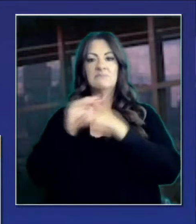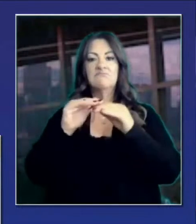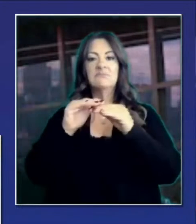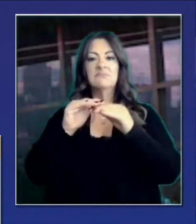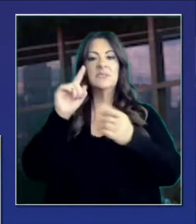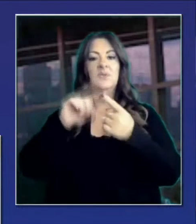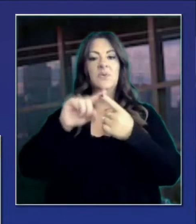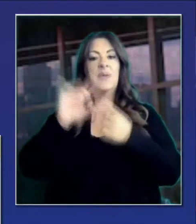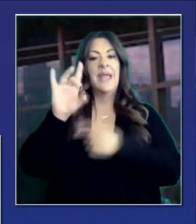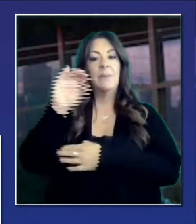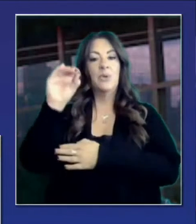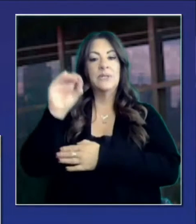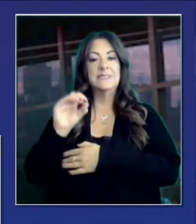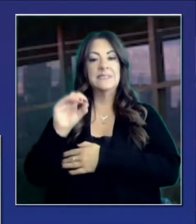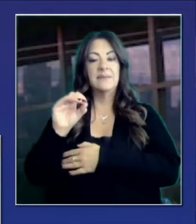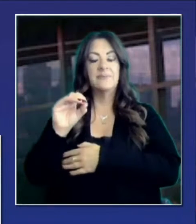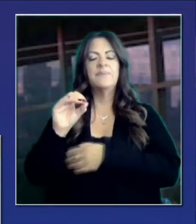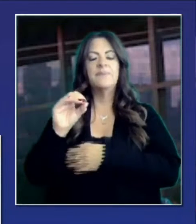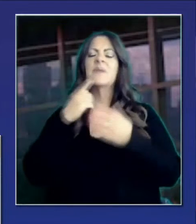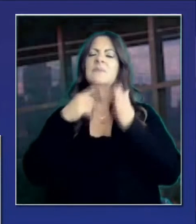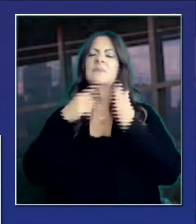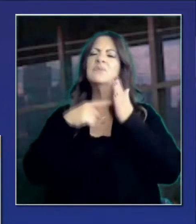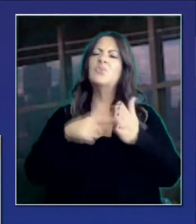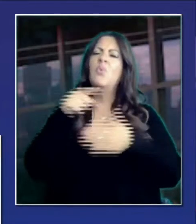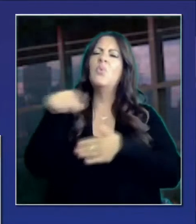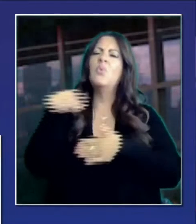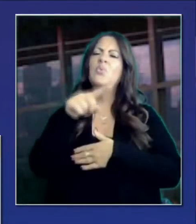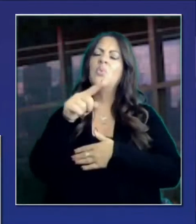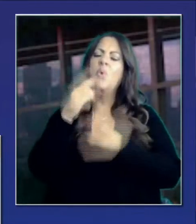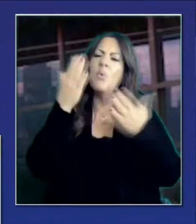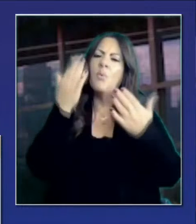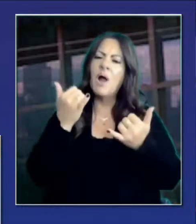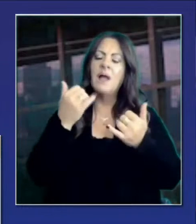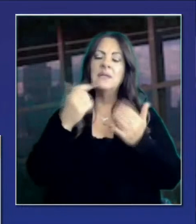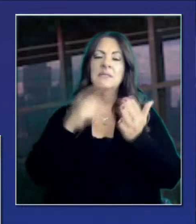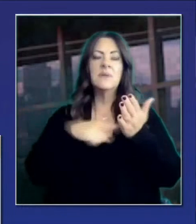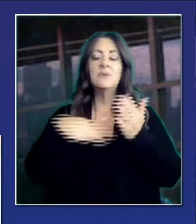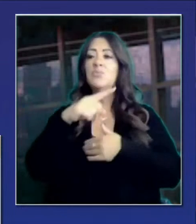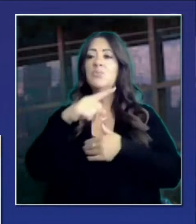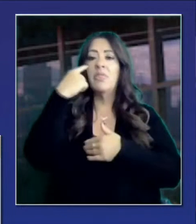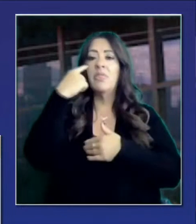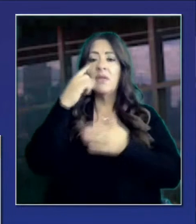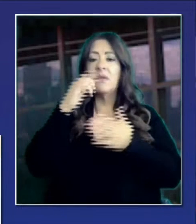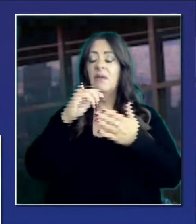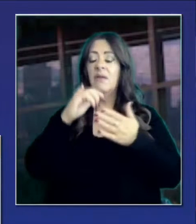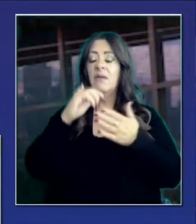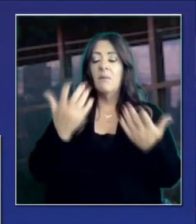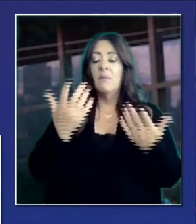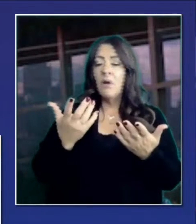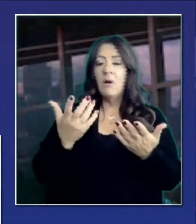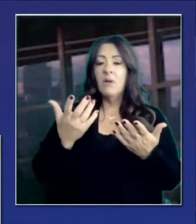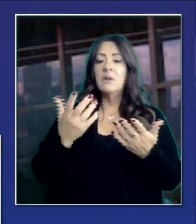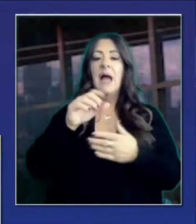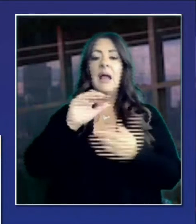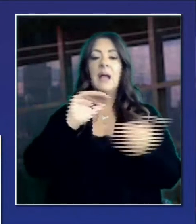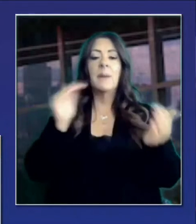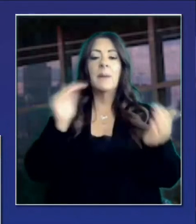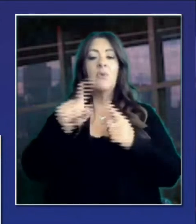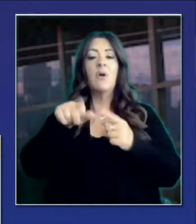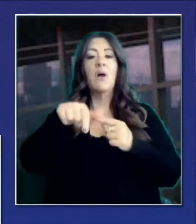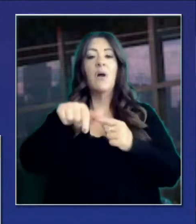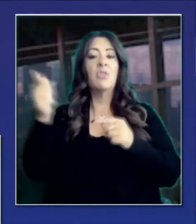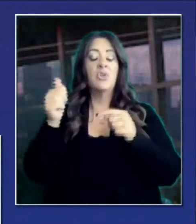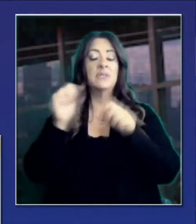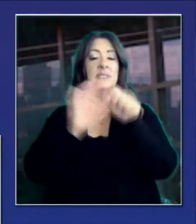put this in perspective. People often ask or often overlook how we're doing vis-a-vis other states in this